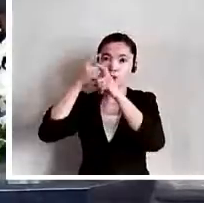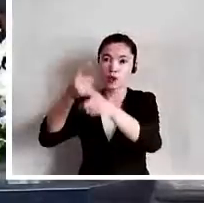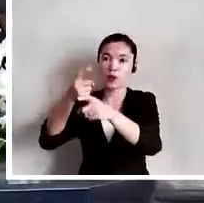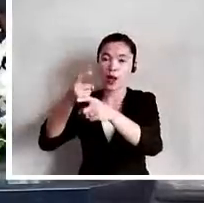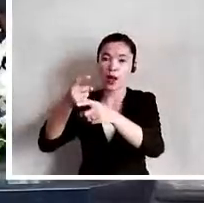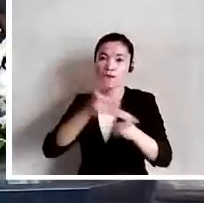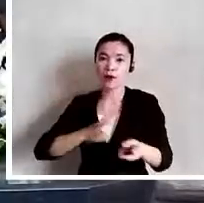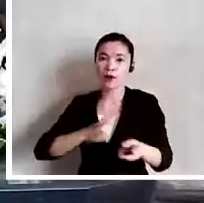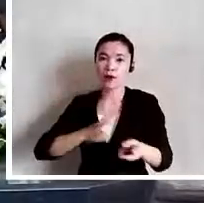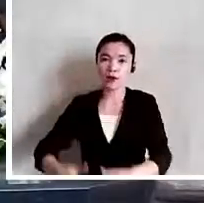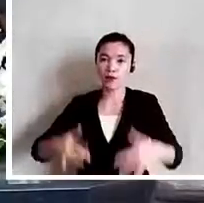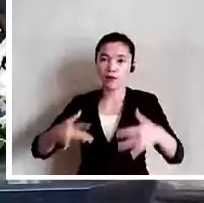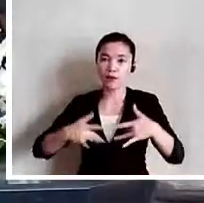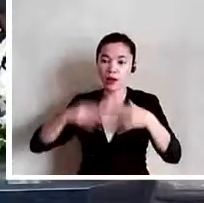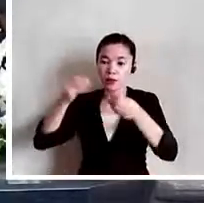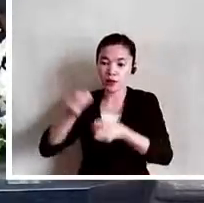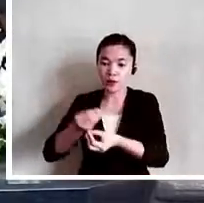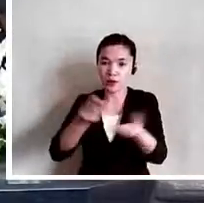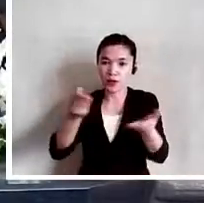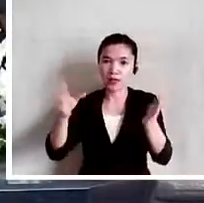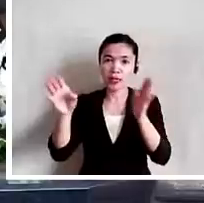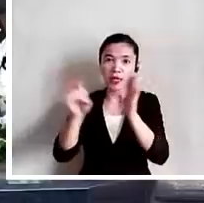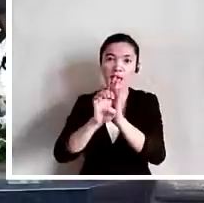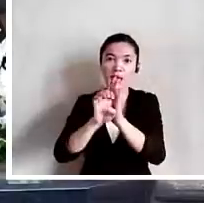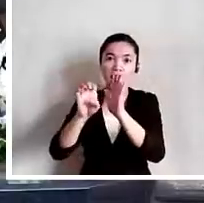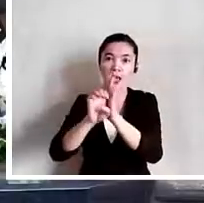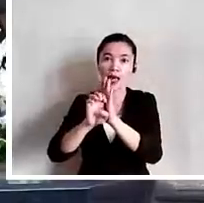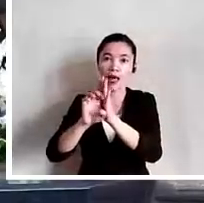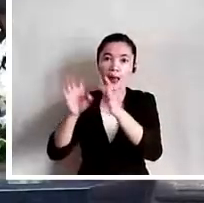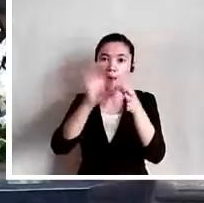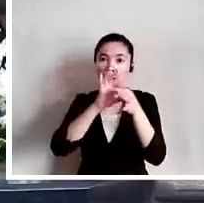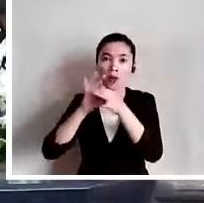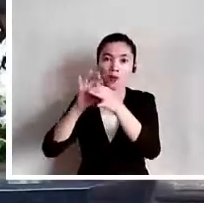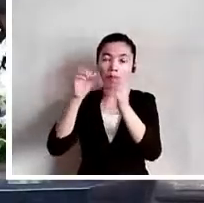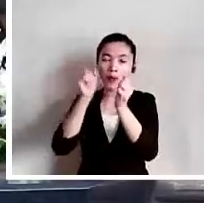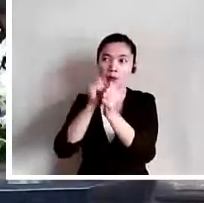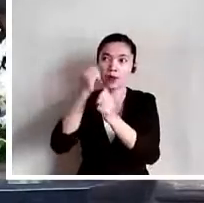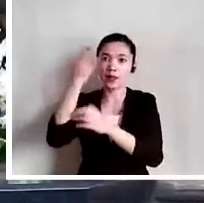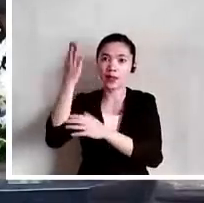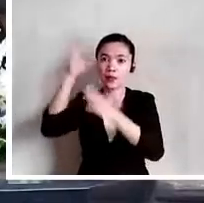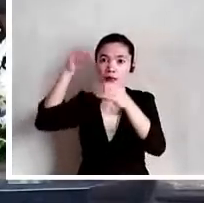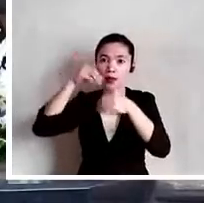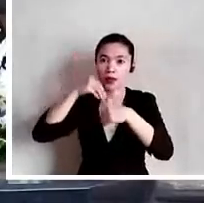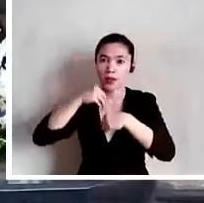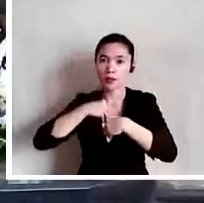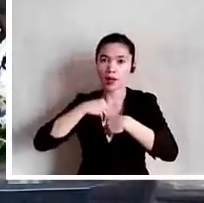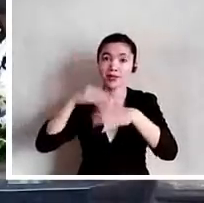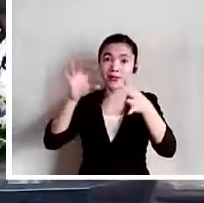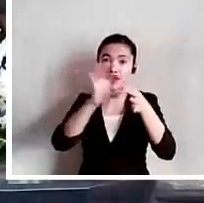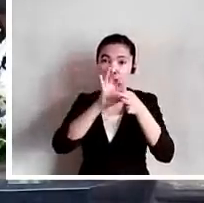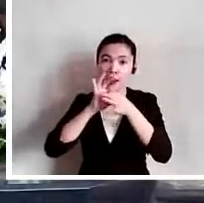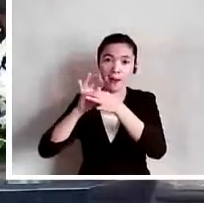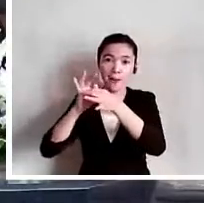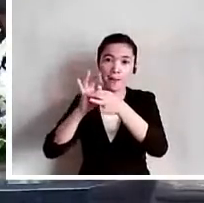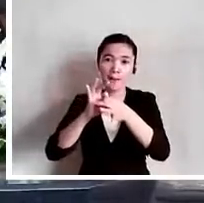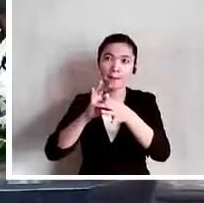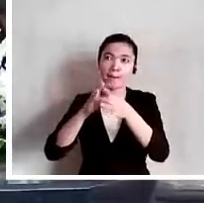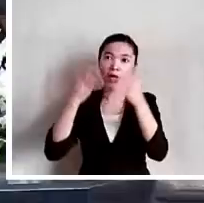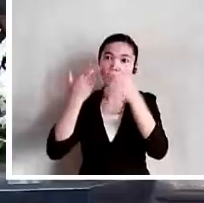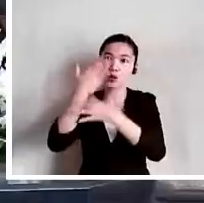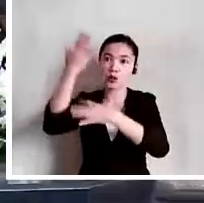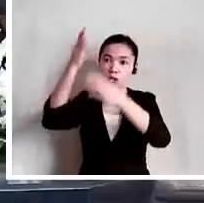us an example. By communion with them, you give us companionship. By their intercession, sure